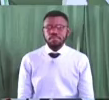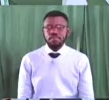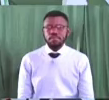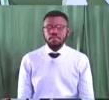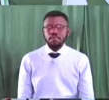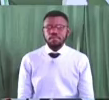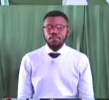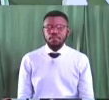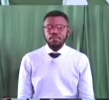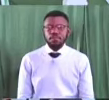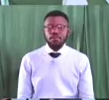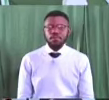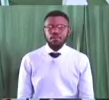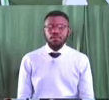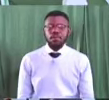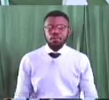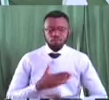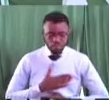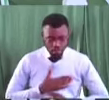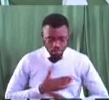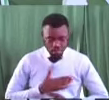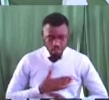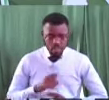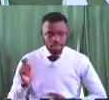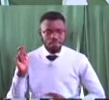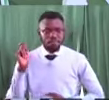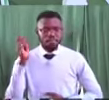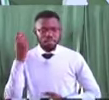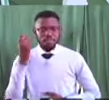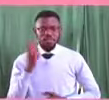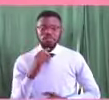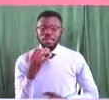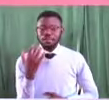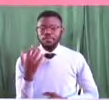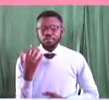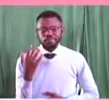Your Excellency, the President of the Republic of Kenya, Dr. William Ruto,